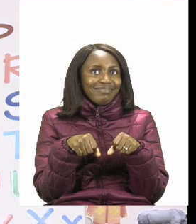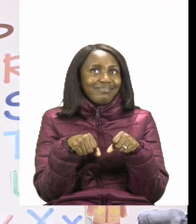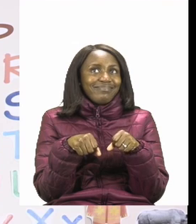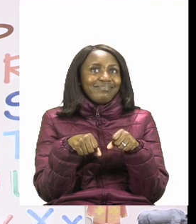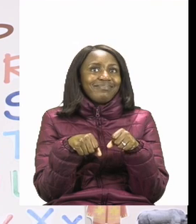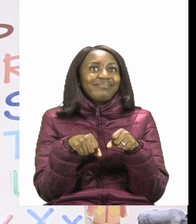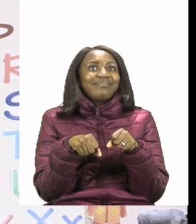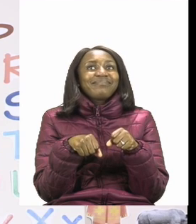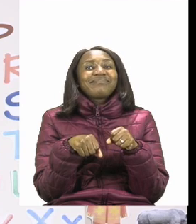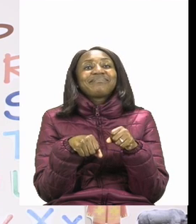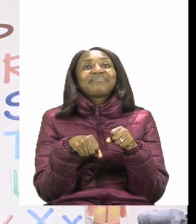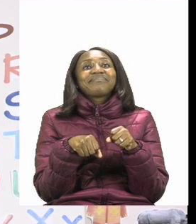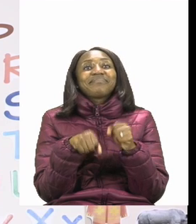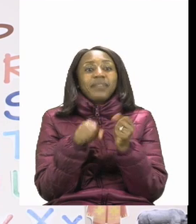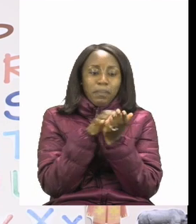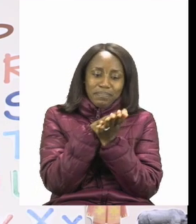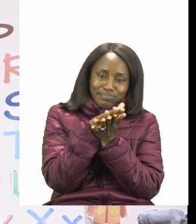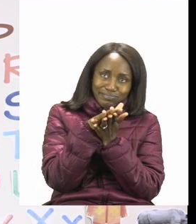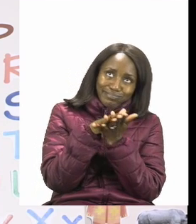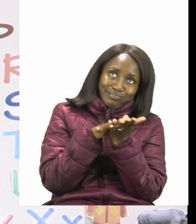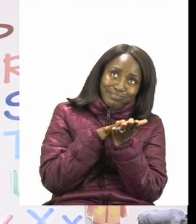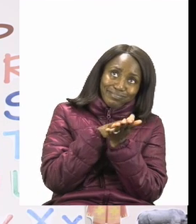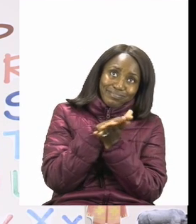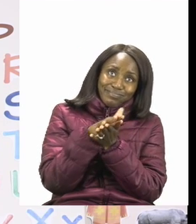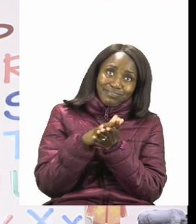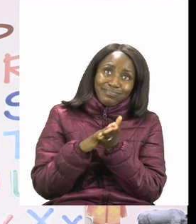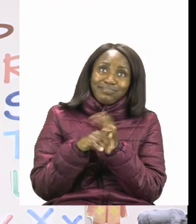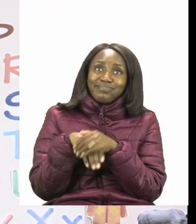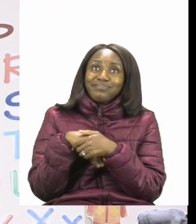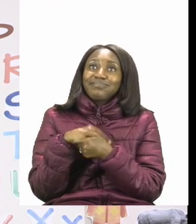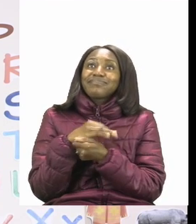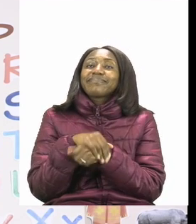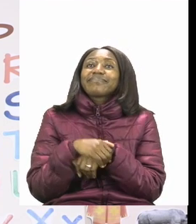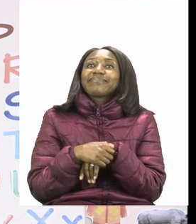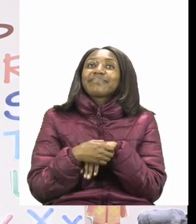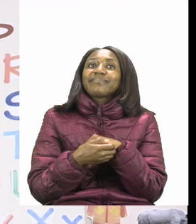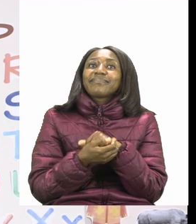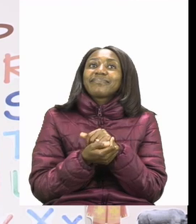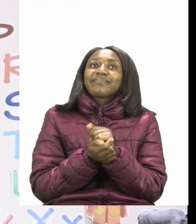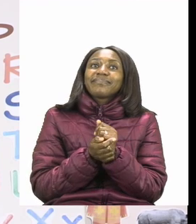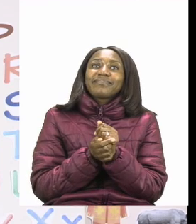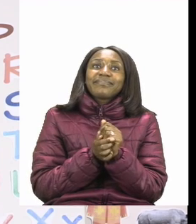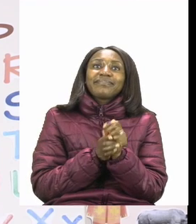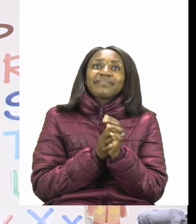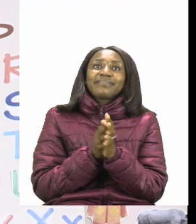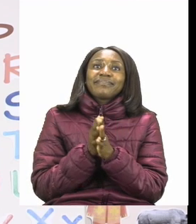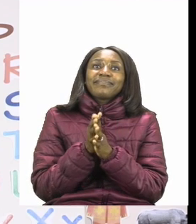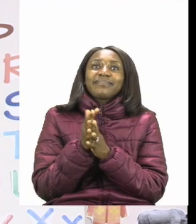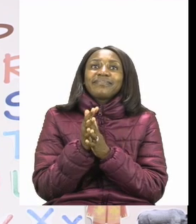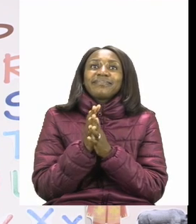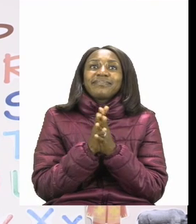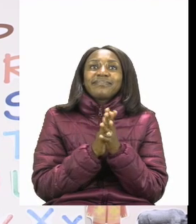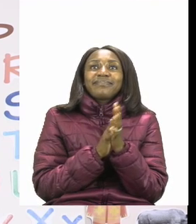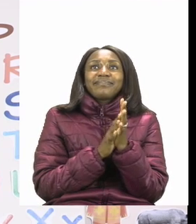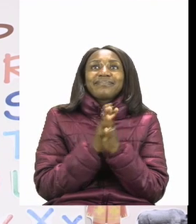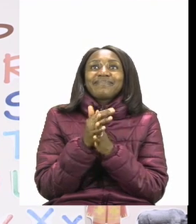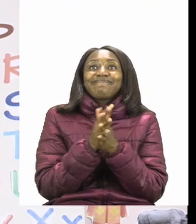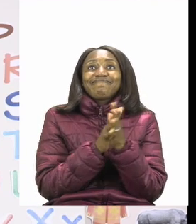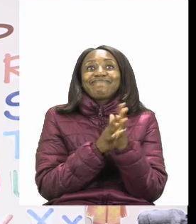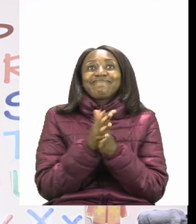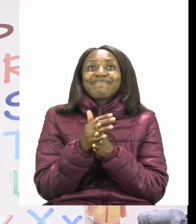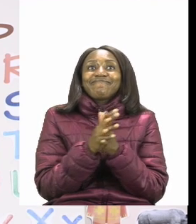our sanitizer and we rub inside our hands, around our hands, in between